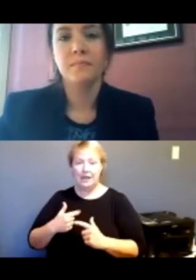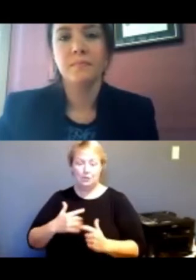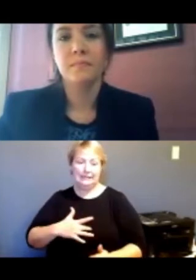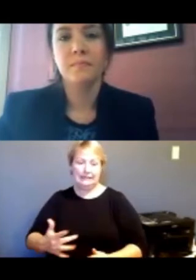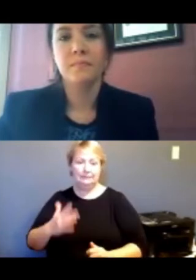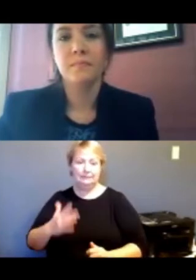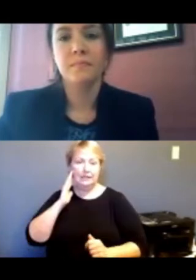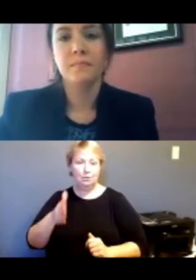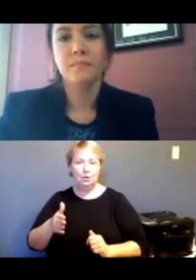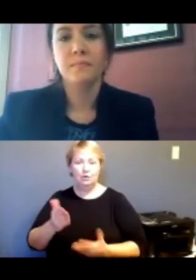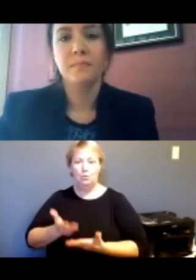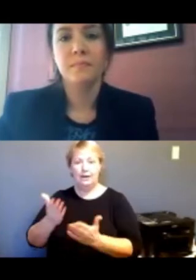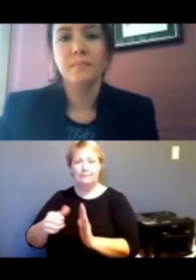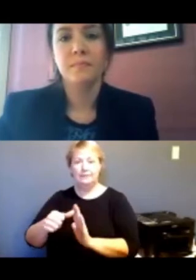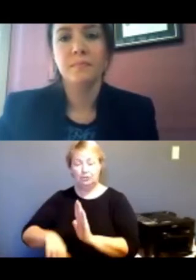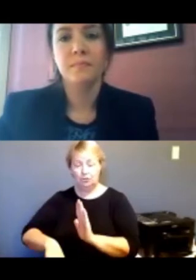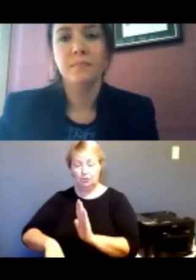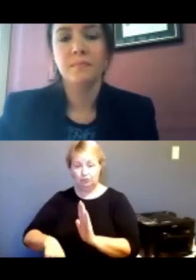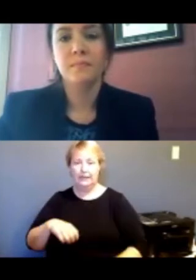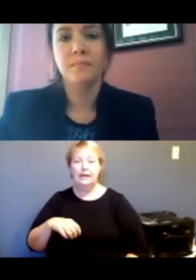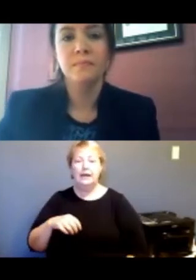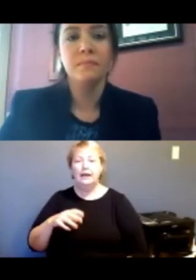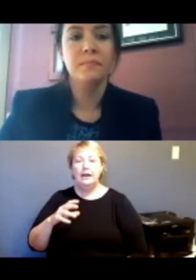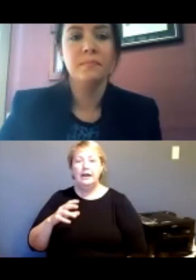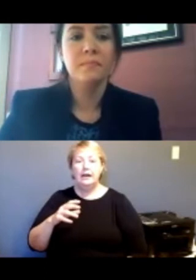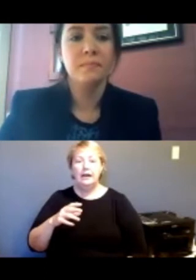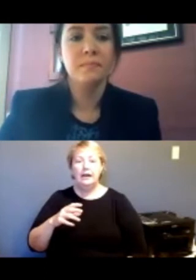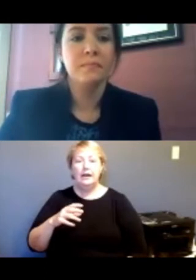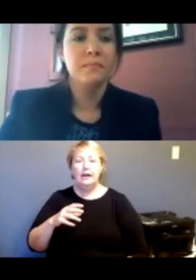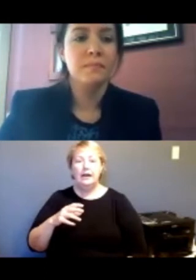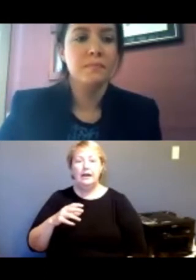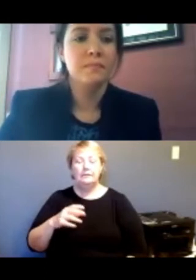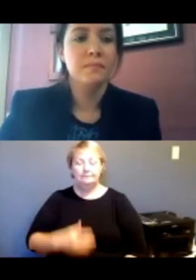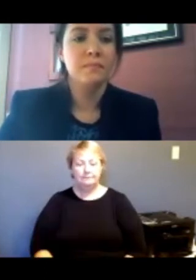would recommend surgery, and in some.